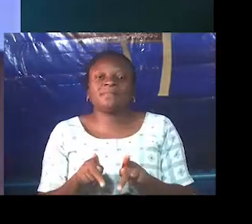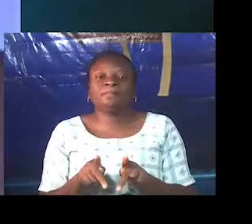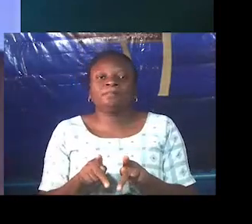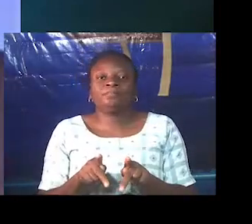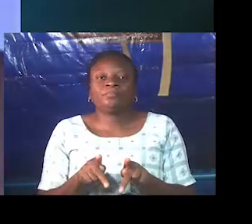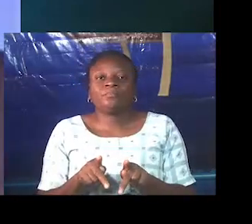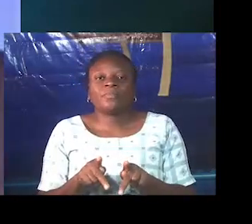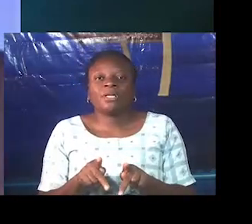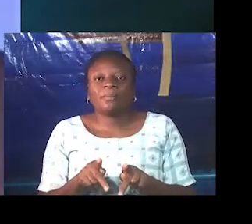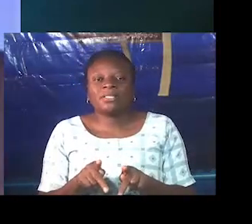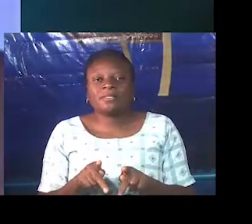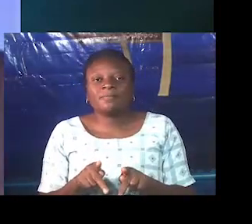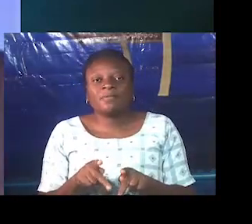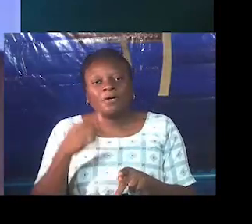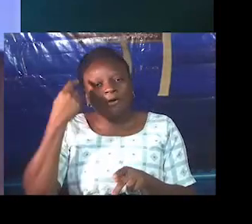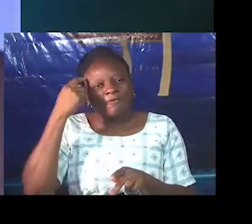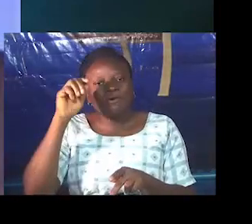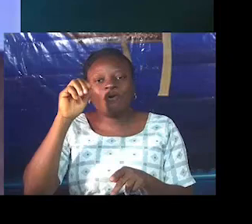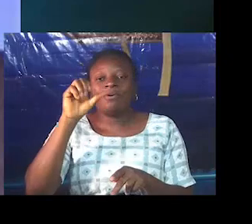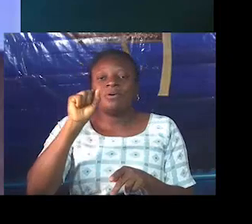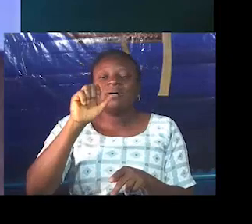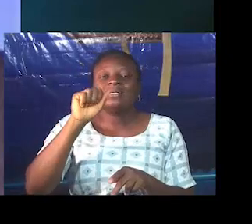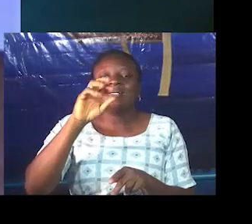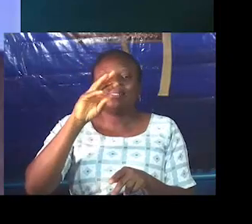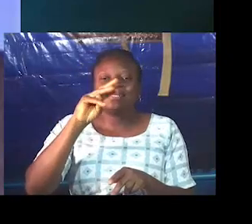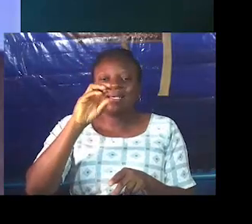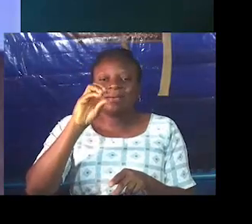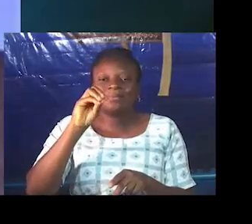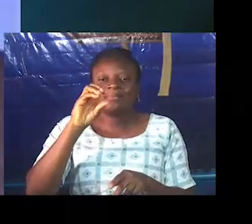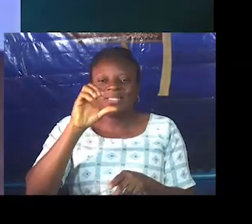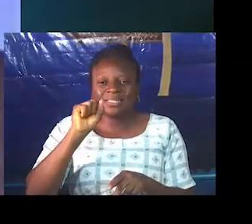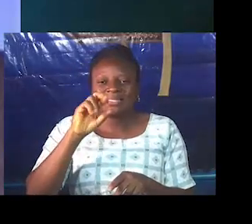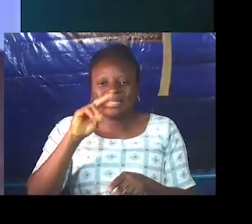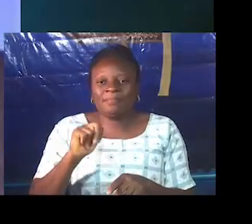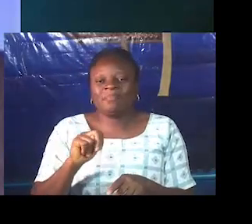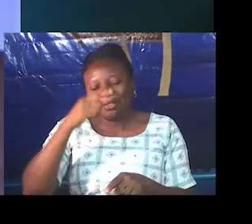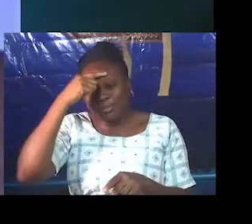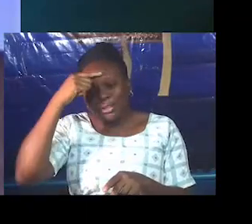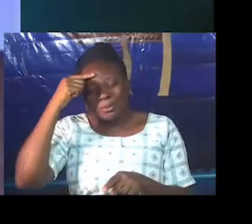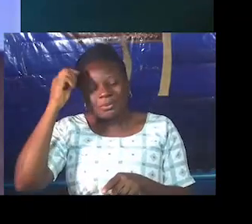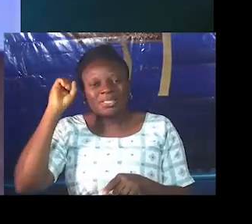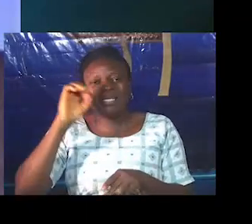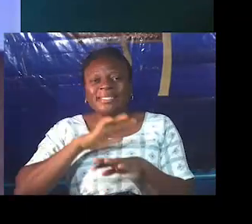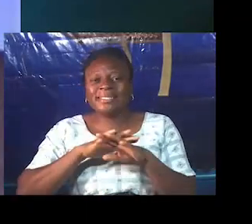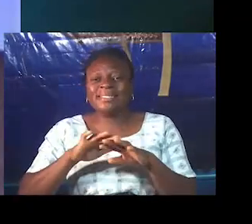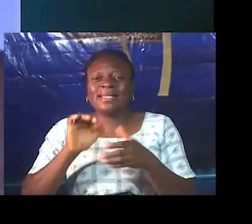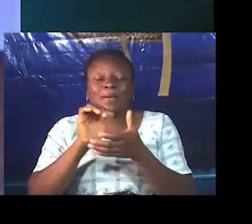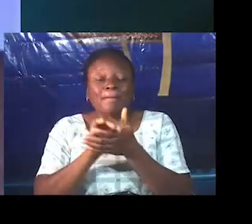his 2 eyes already. My friend, I want to ask you, why will you allow a temporary issue?